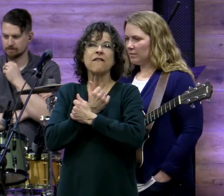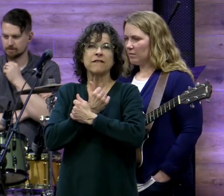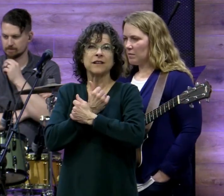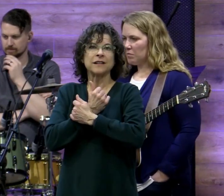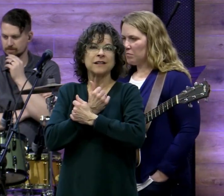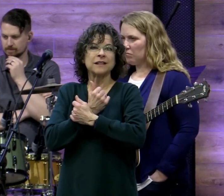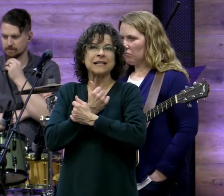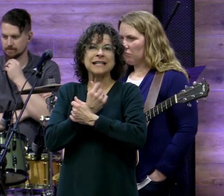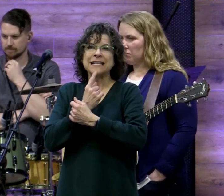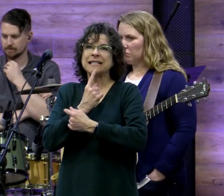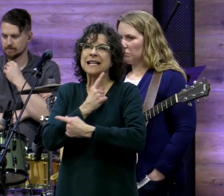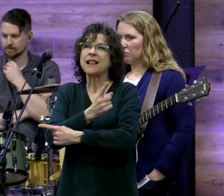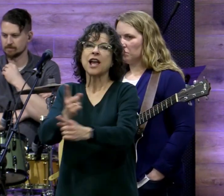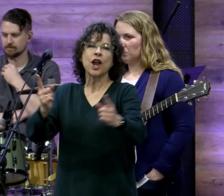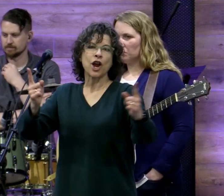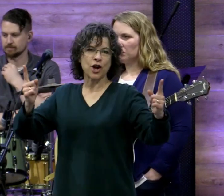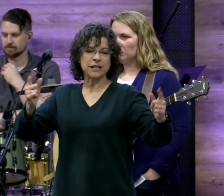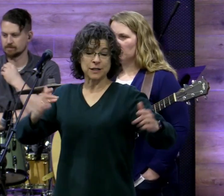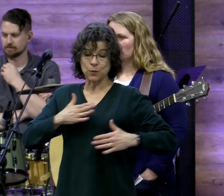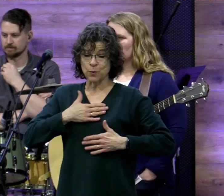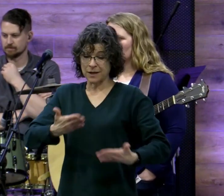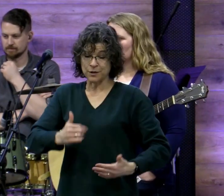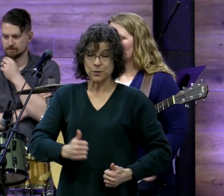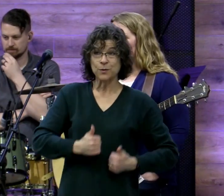for his people. And then,